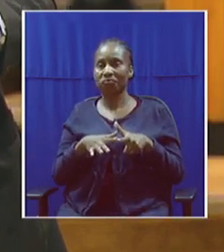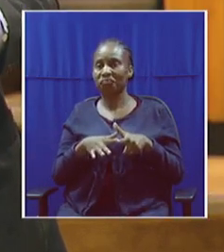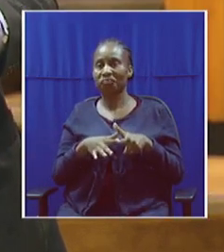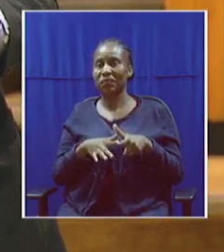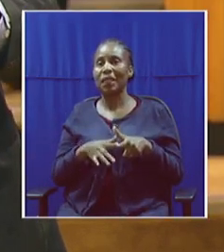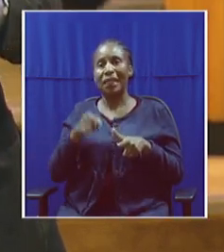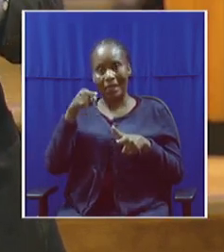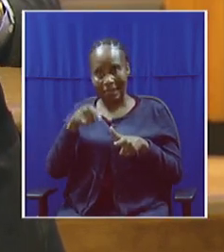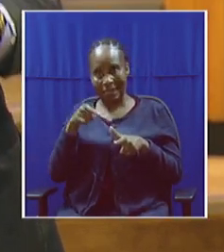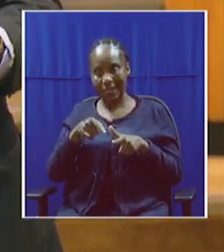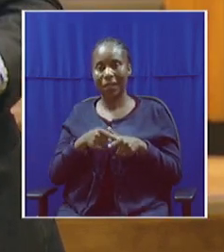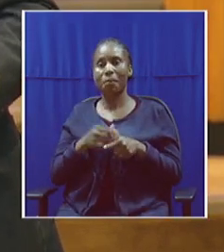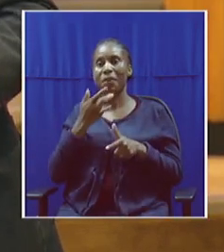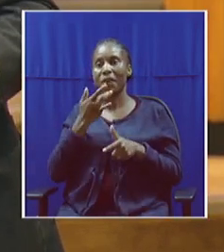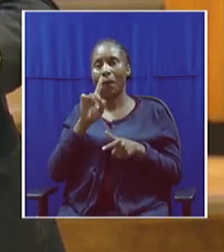t